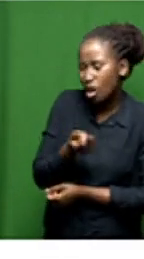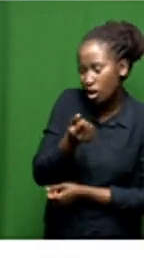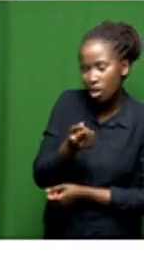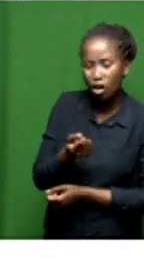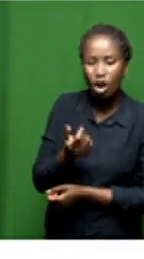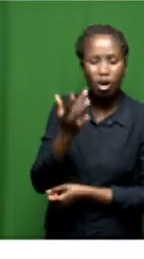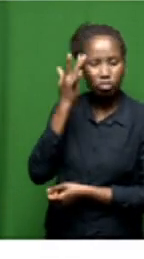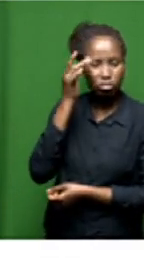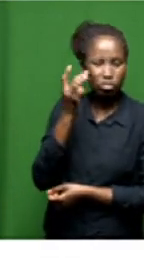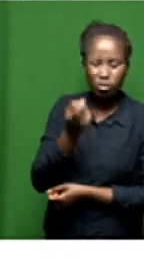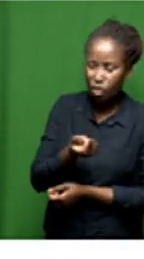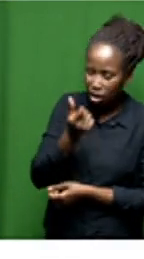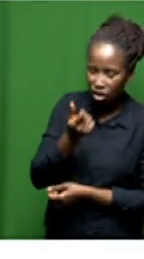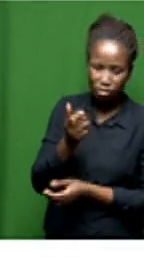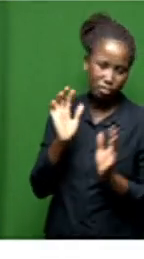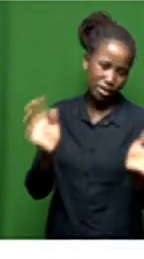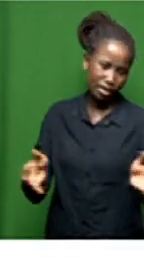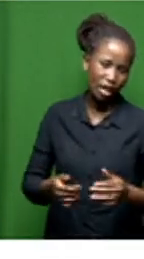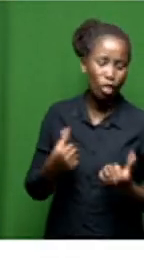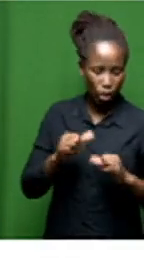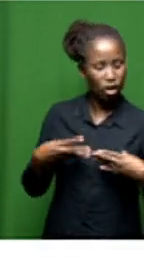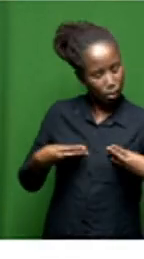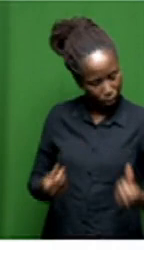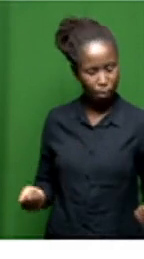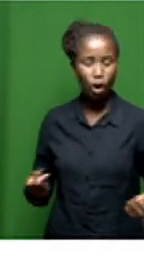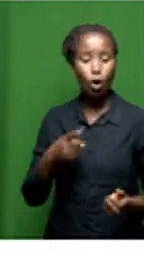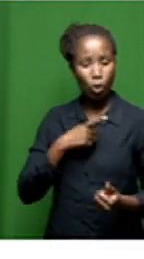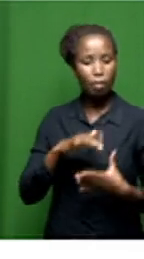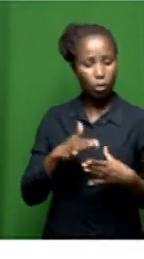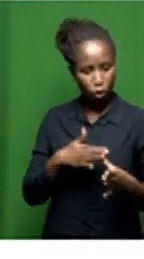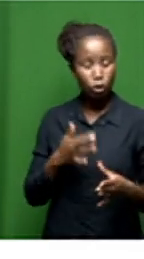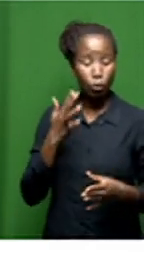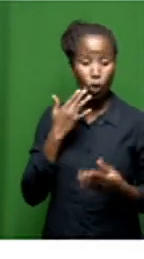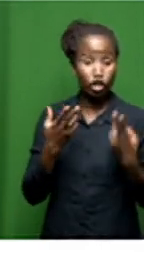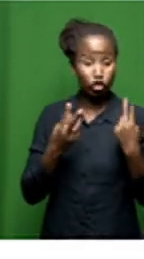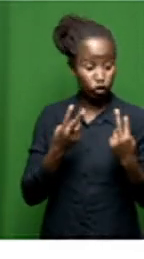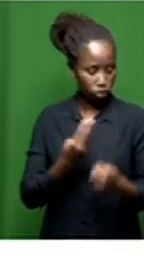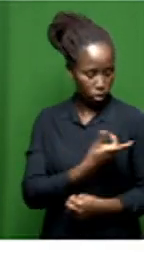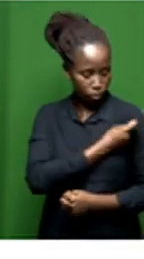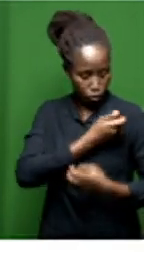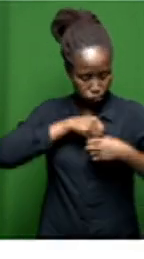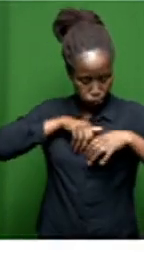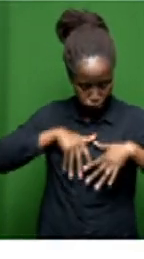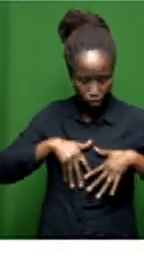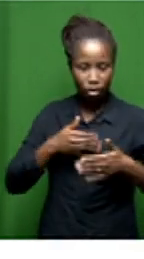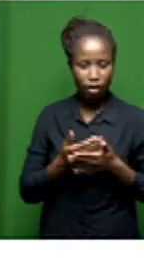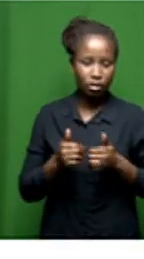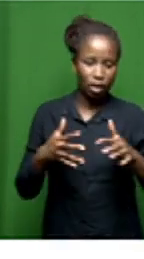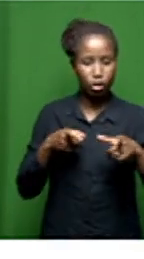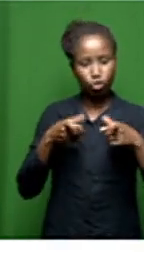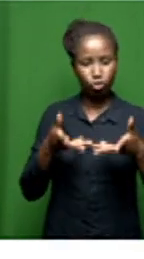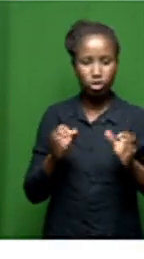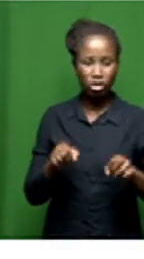is normal on getting a vaccine, because your immune system gets responding to something that you have inoculated. But these are